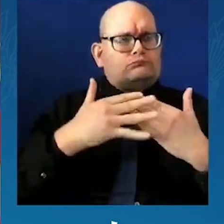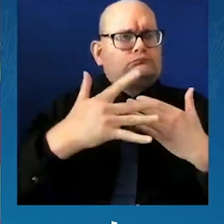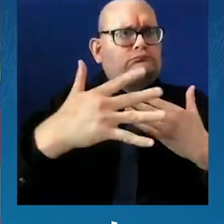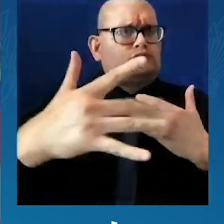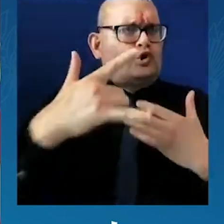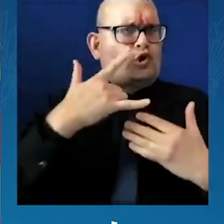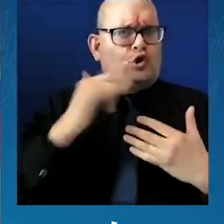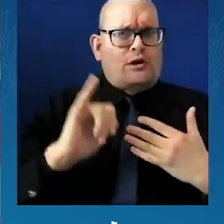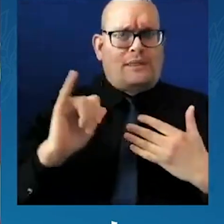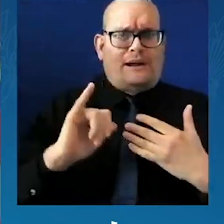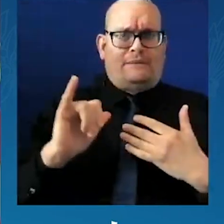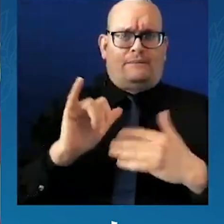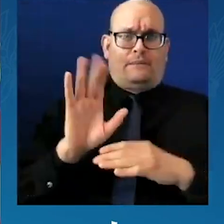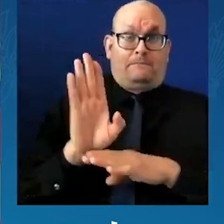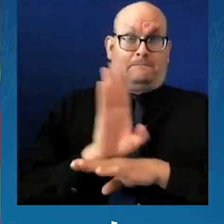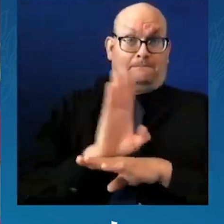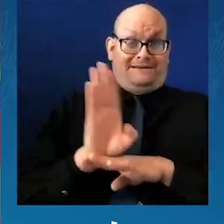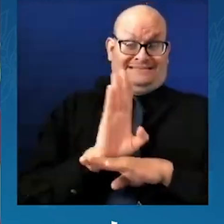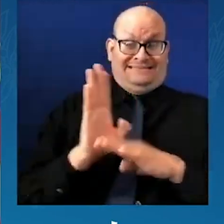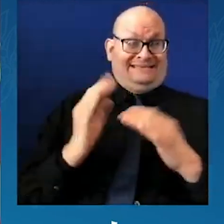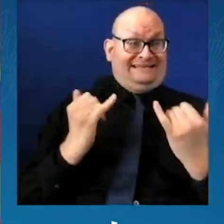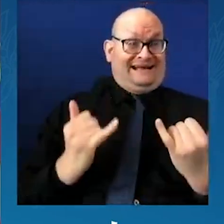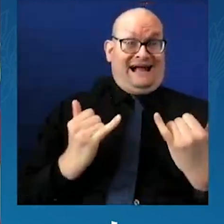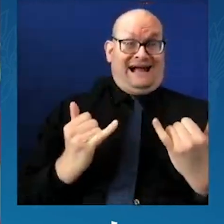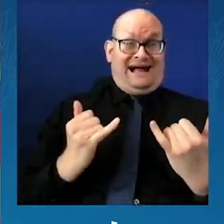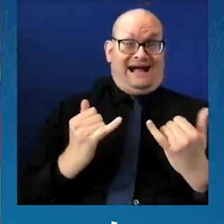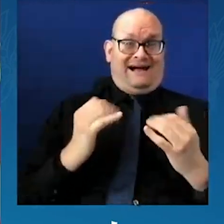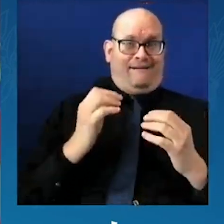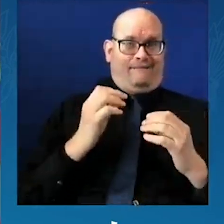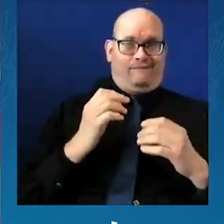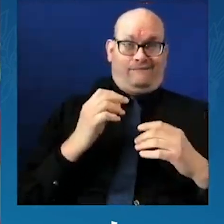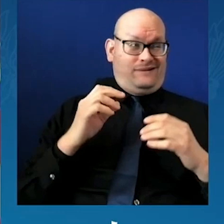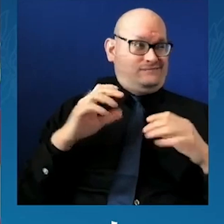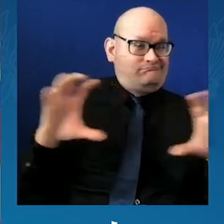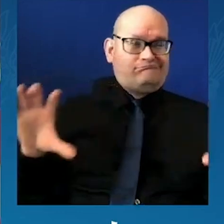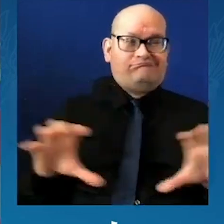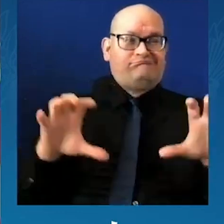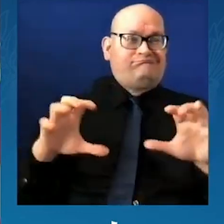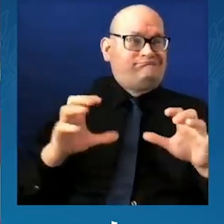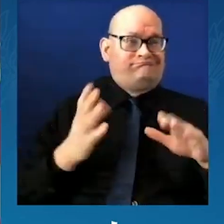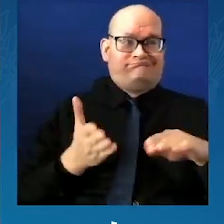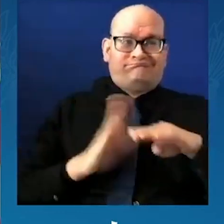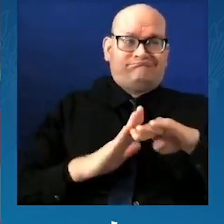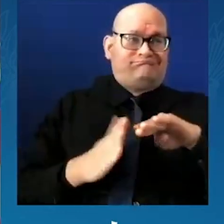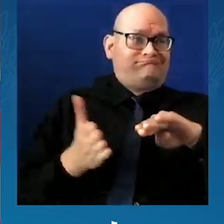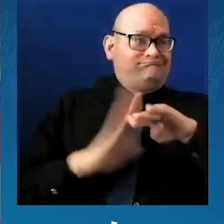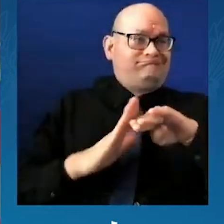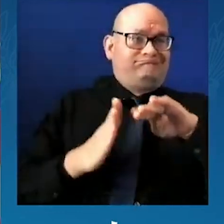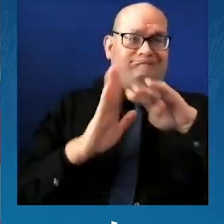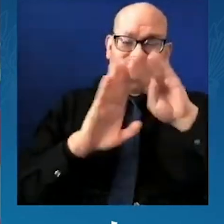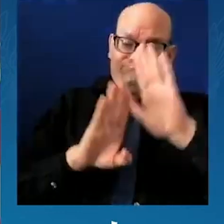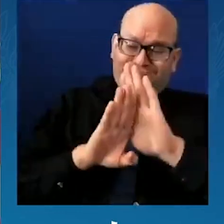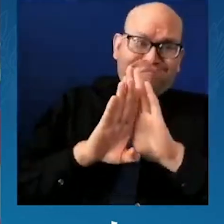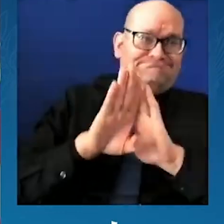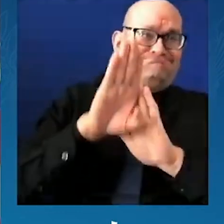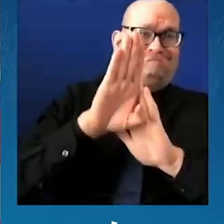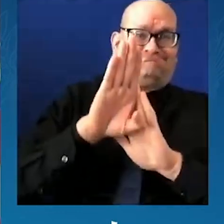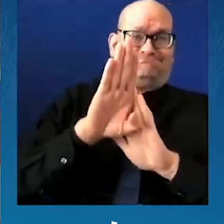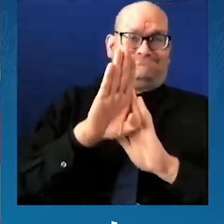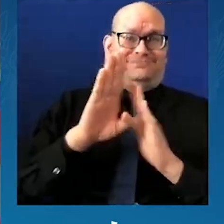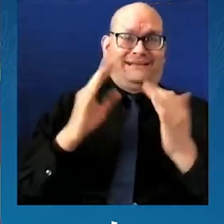difficult to imagine even a decade ago. Today, private companies can dock satellites in